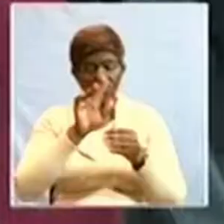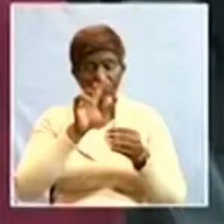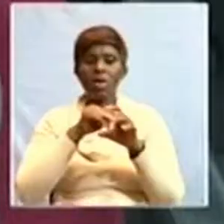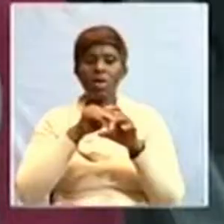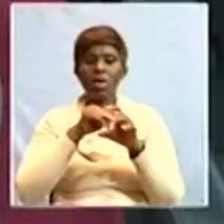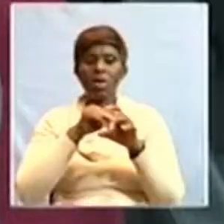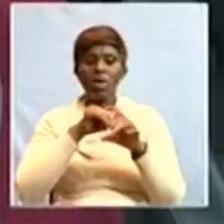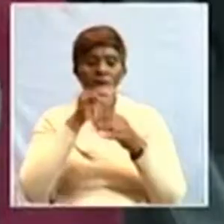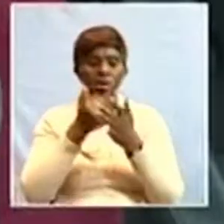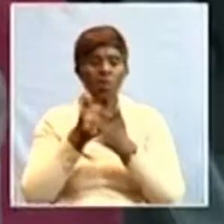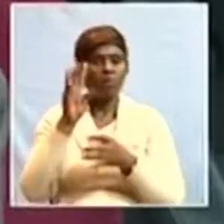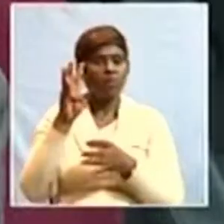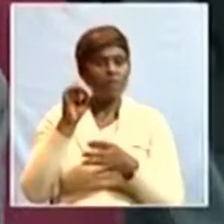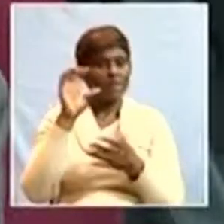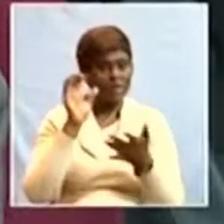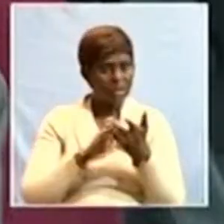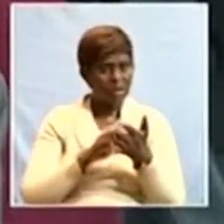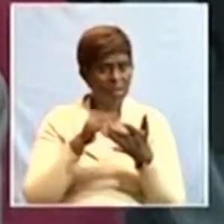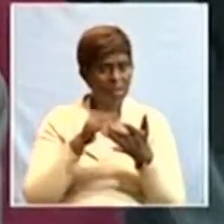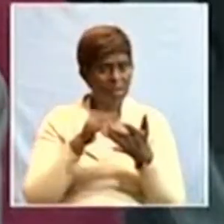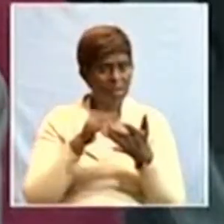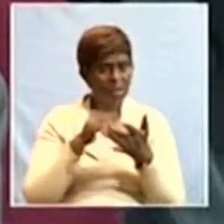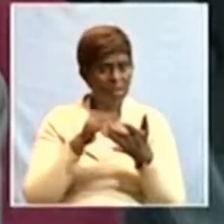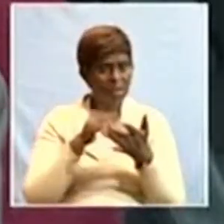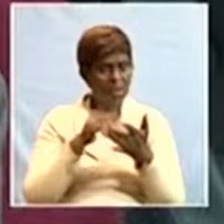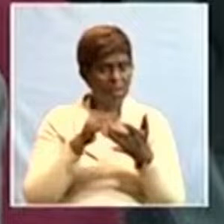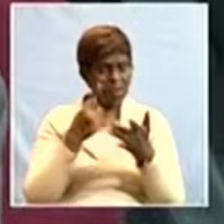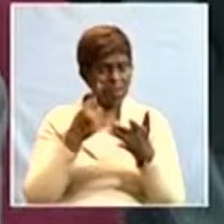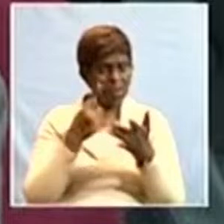the 40,000 that we are